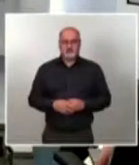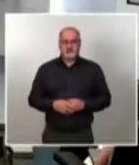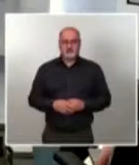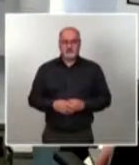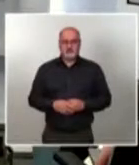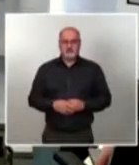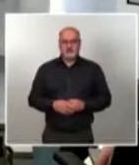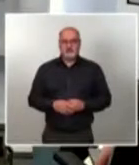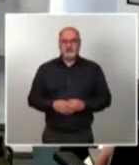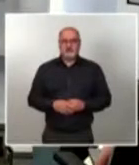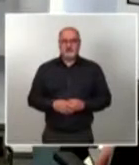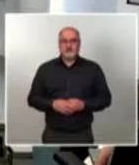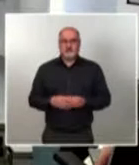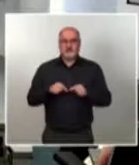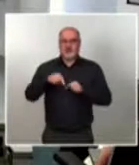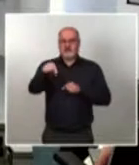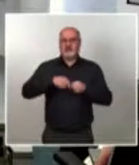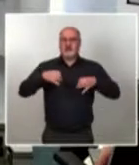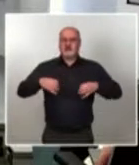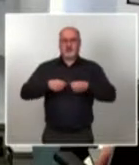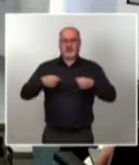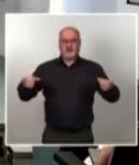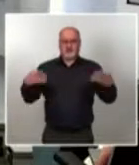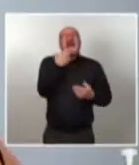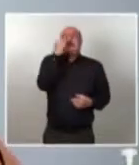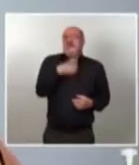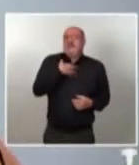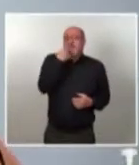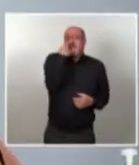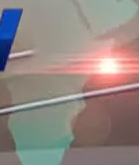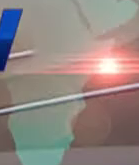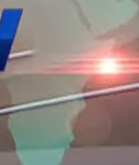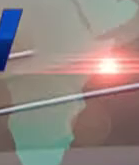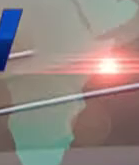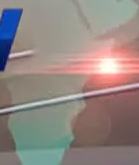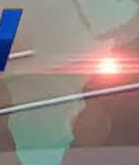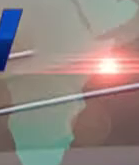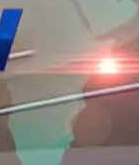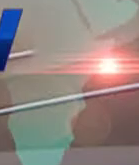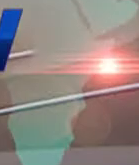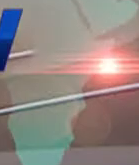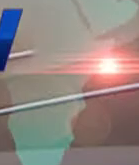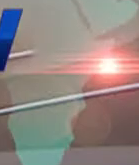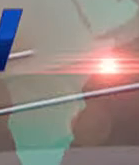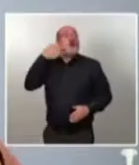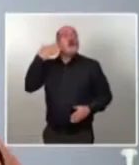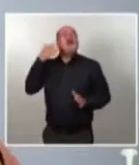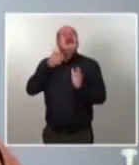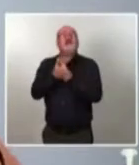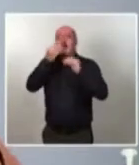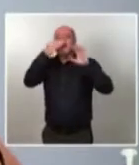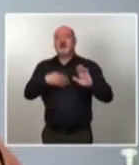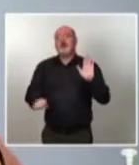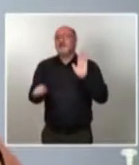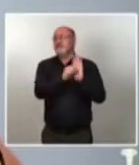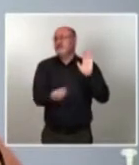diagnosis. It removes the current requirement for 2 years of hormone therapy and a psychological assessment. At a news conference